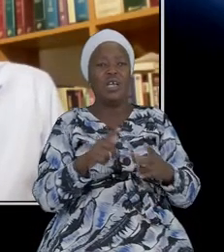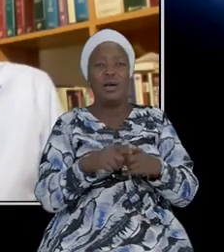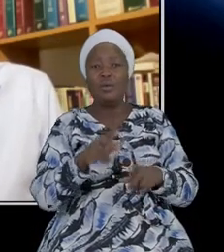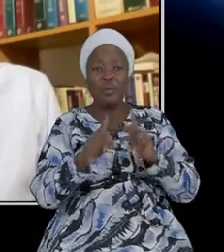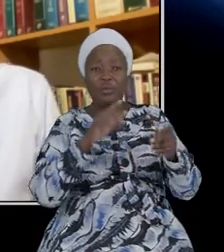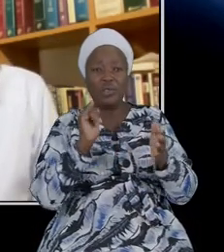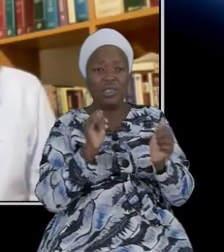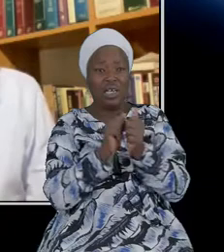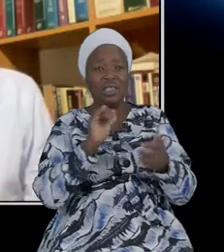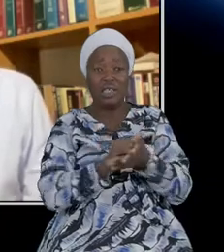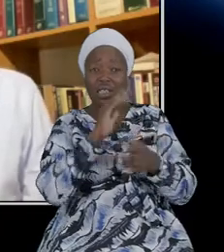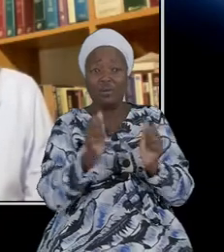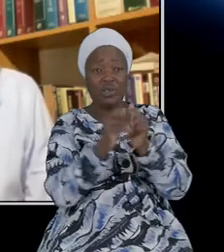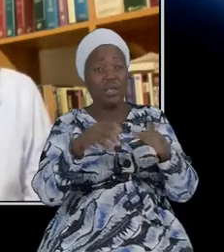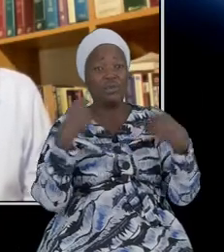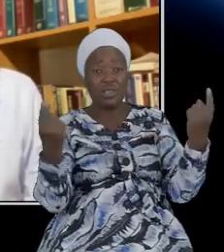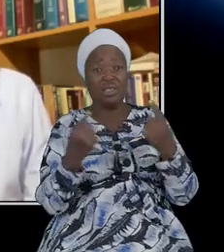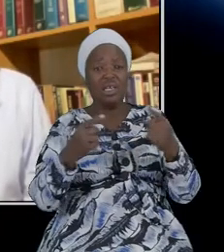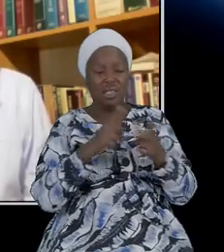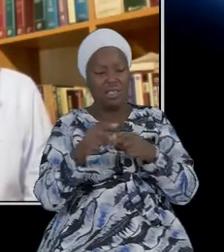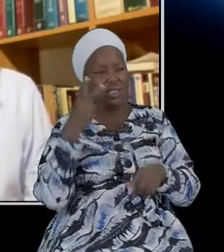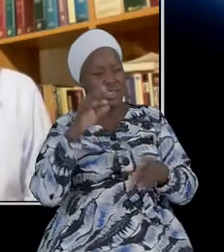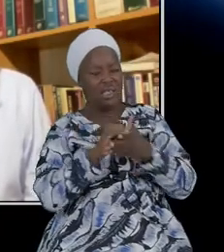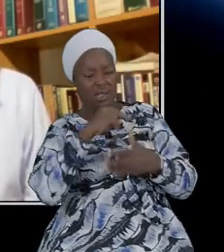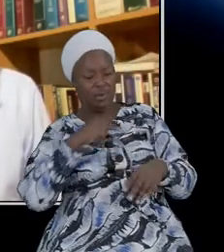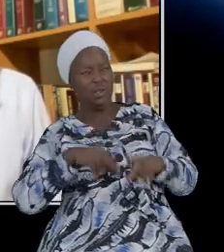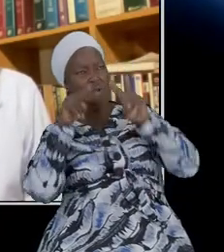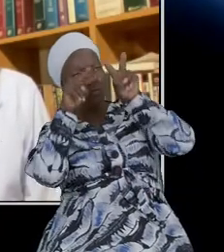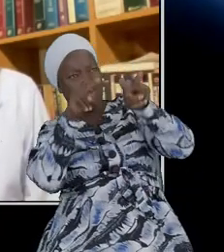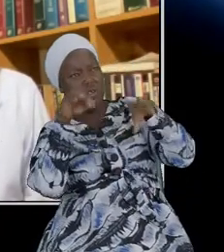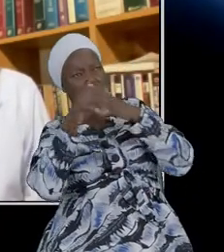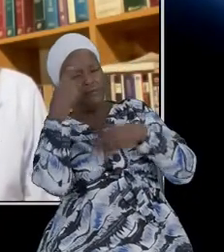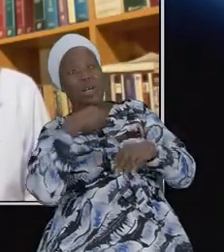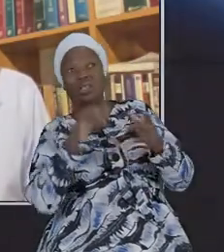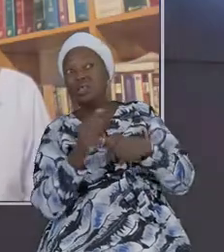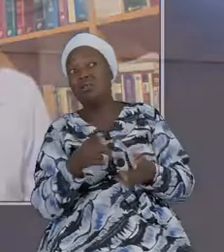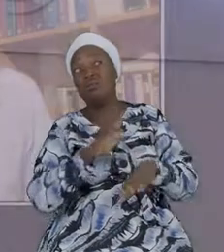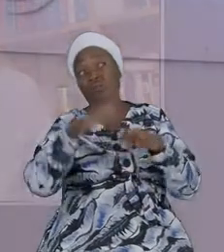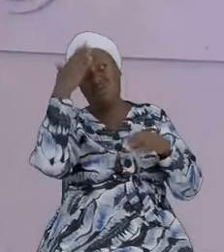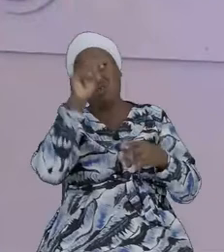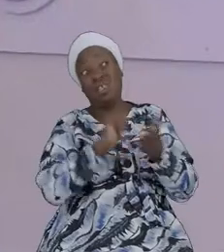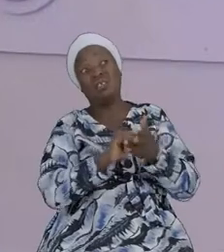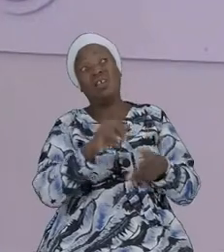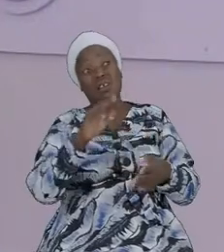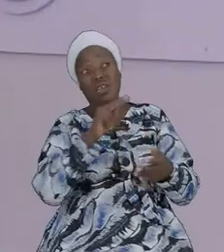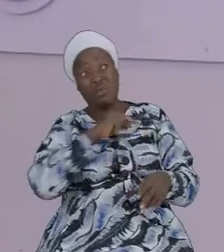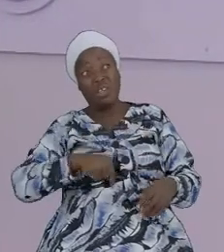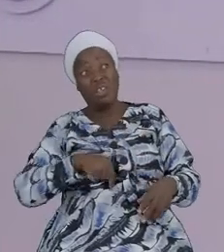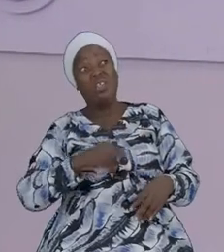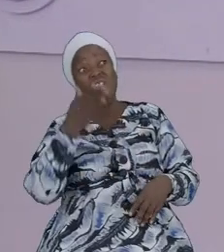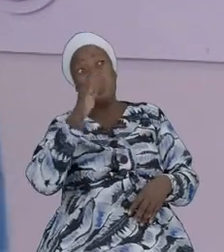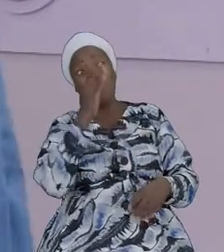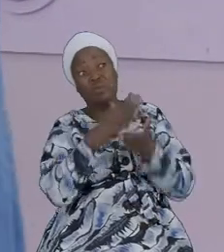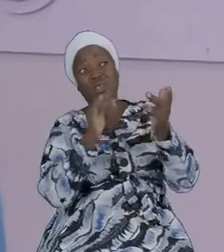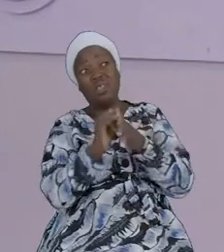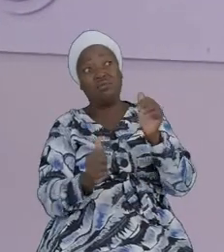But then they looked at Nebuchadnezzar. They said, Nebuchadnezzar, there's somebody higher than the highest. There's